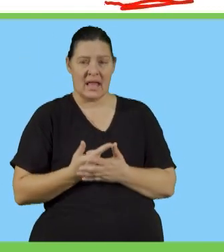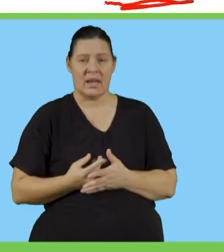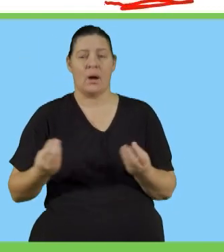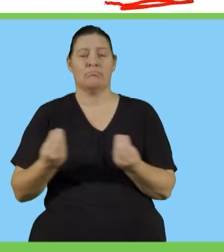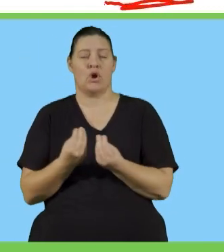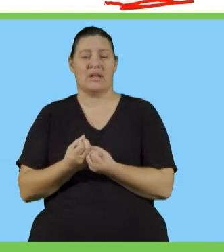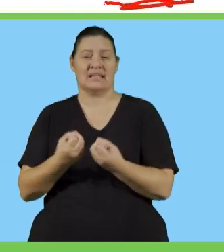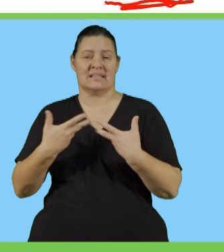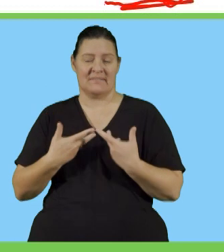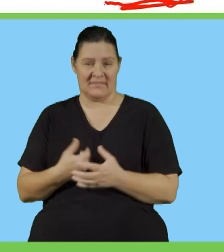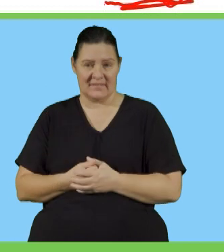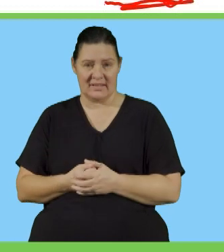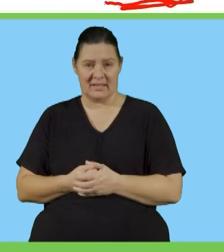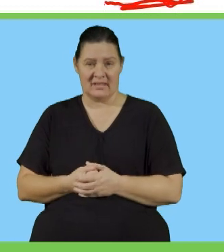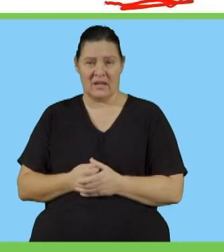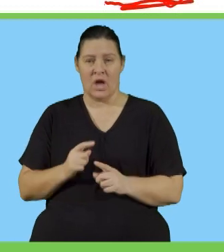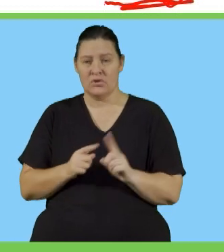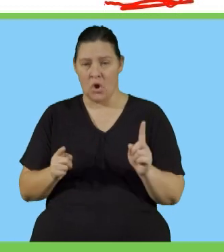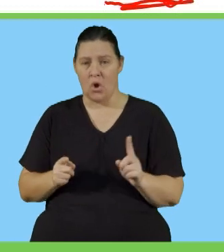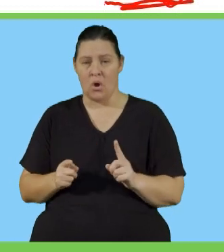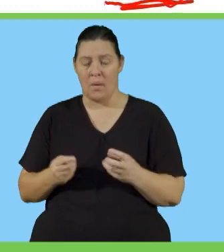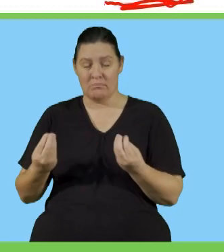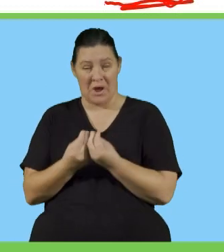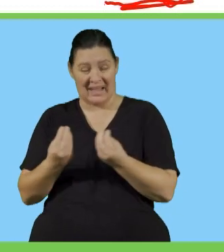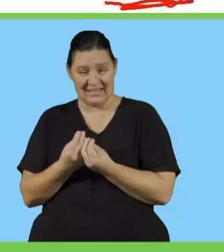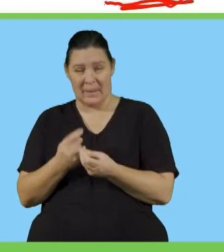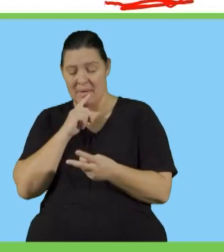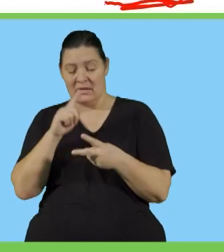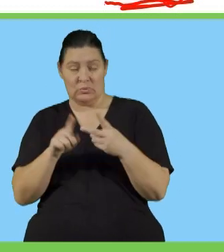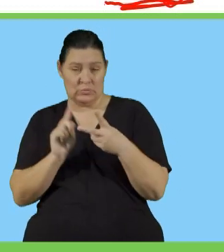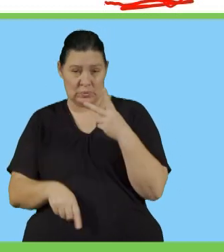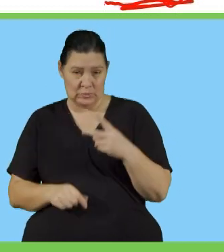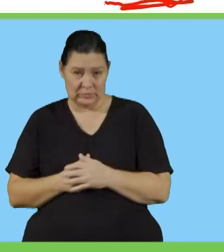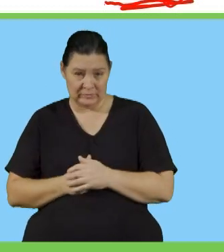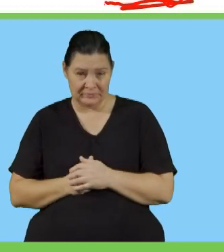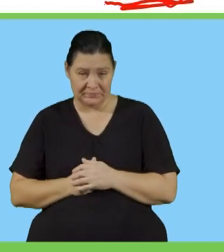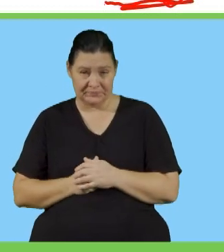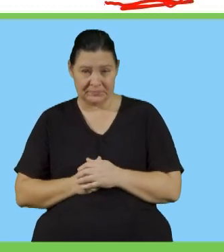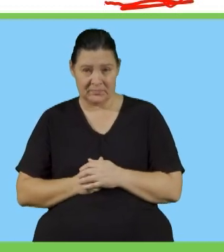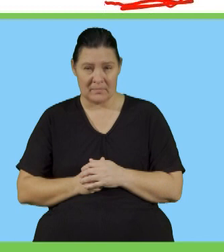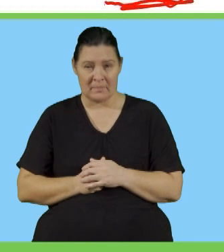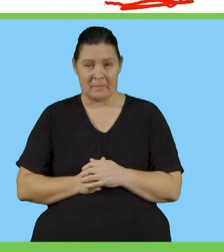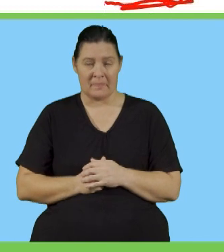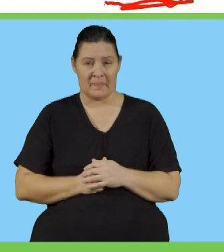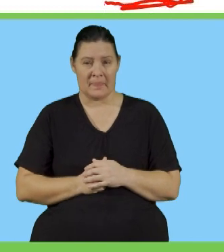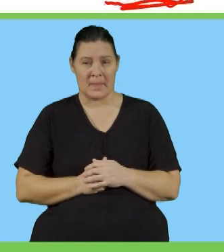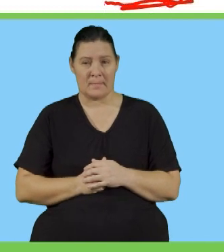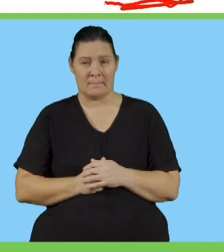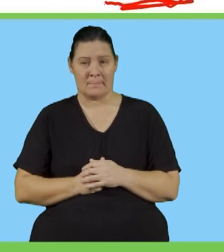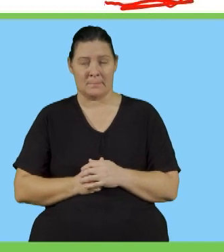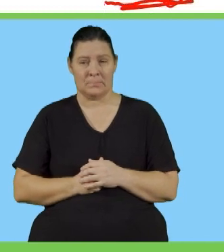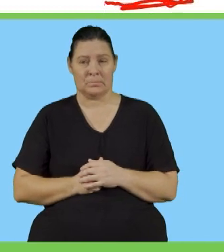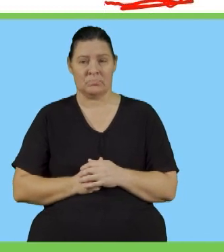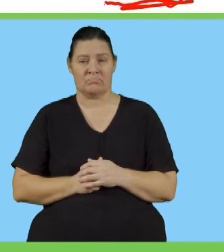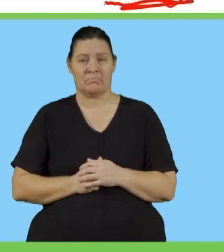products here. Can you see it's products and not product? That means you have more than one thing that is being written on this